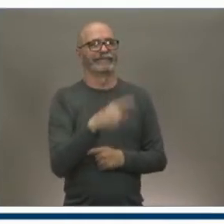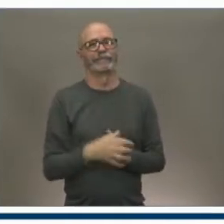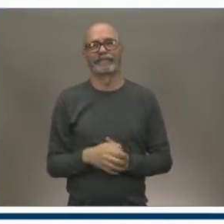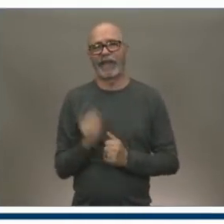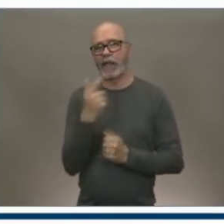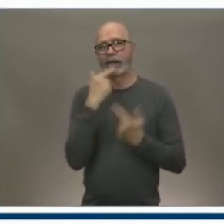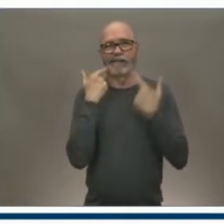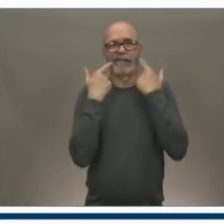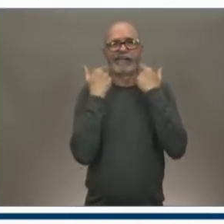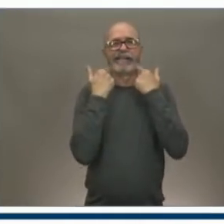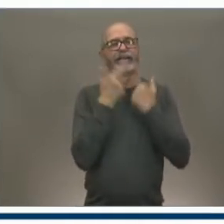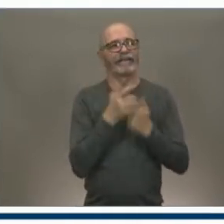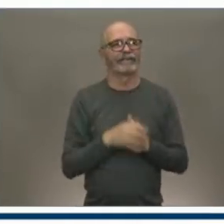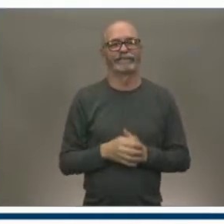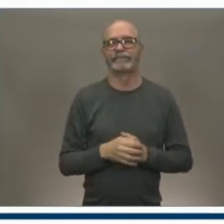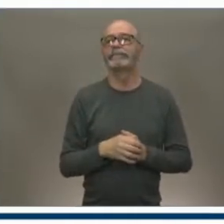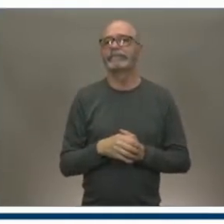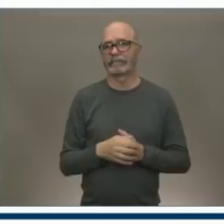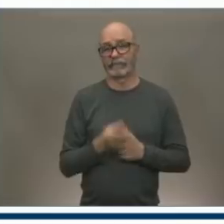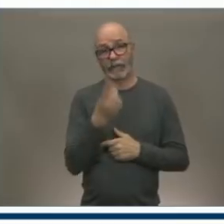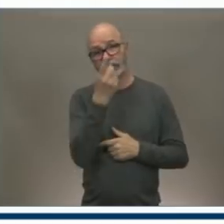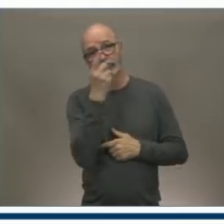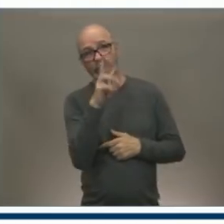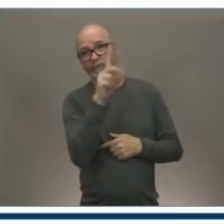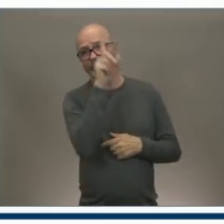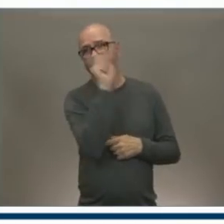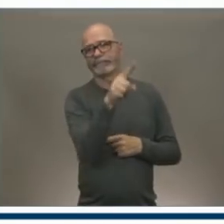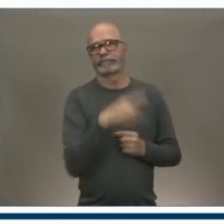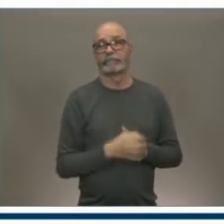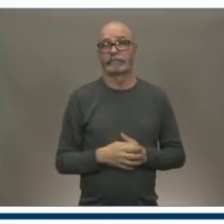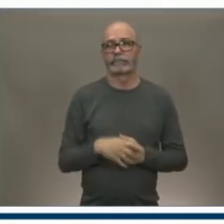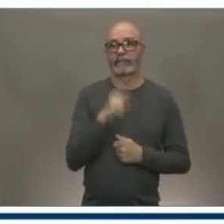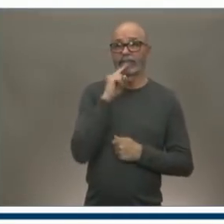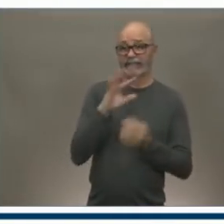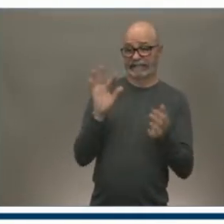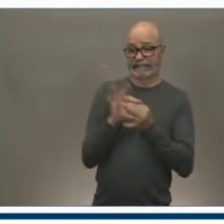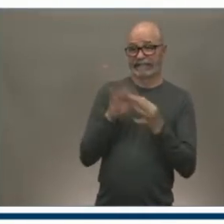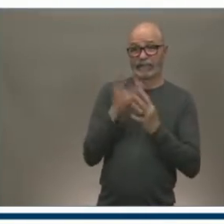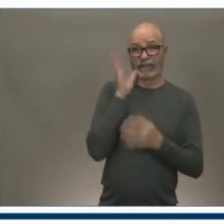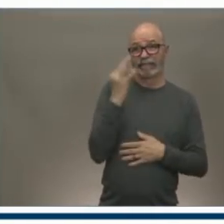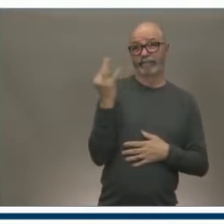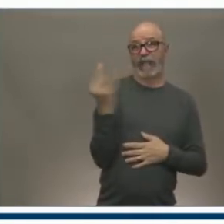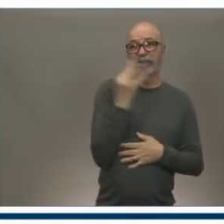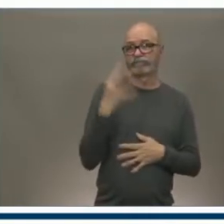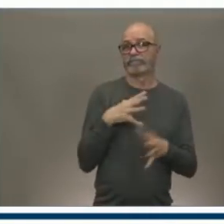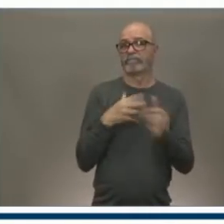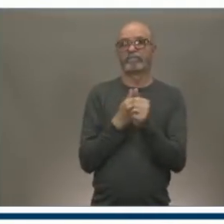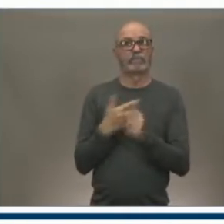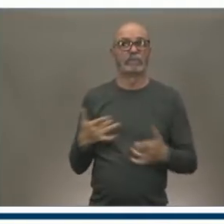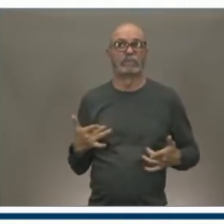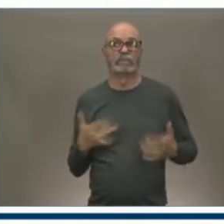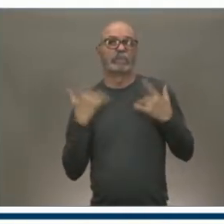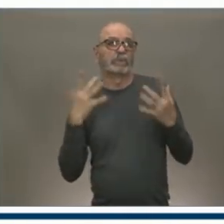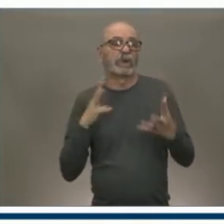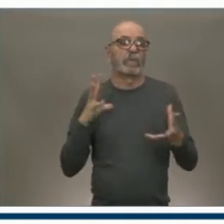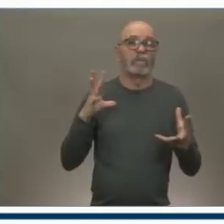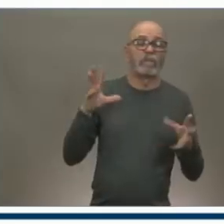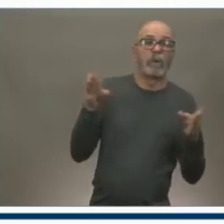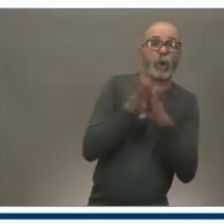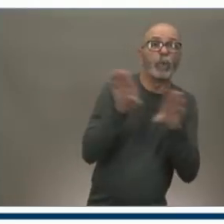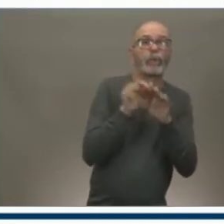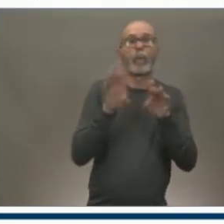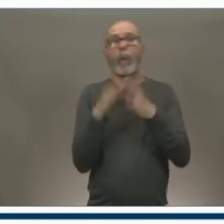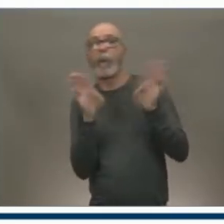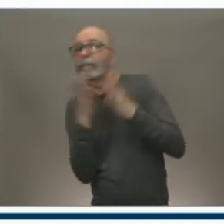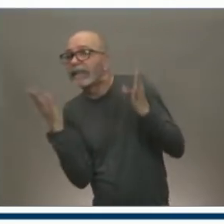Thank you. Dr. Strang, I know you just talked about restrictions and how there will be an update on Friday, but we're wondering whether or not the province is considering lifting restaurant